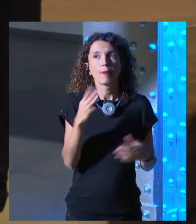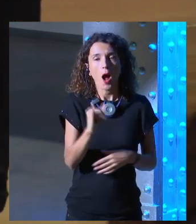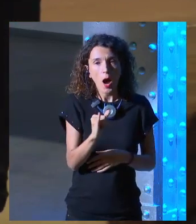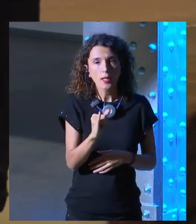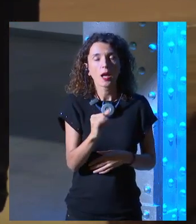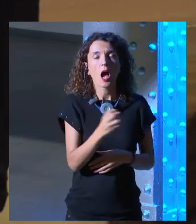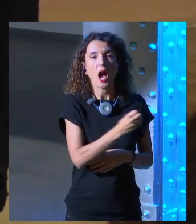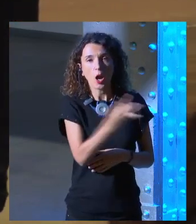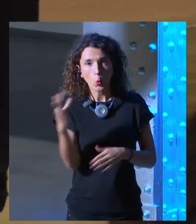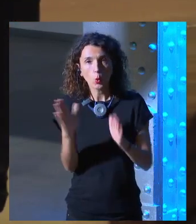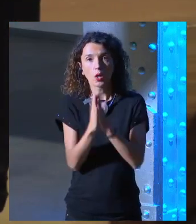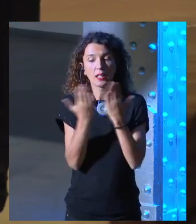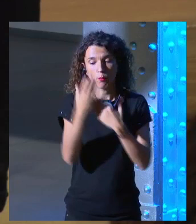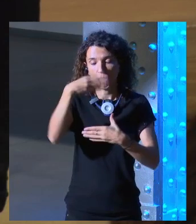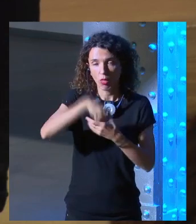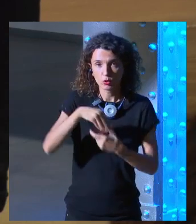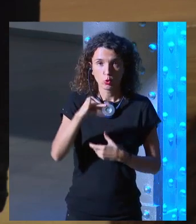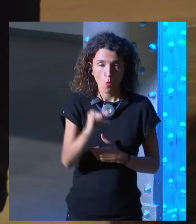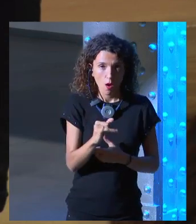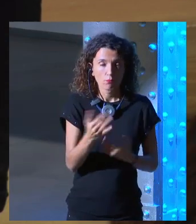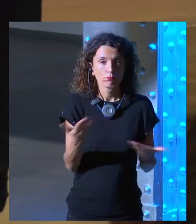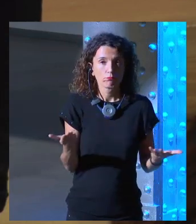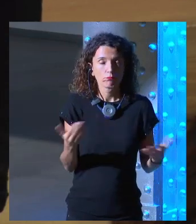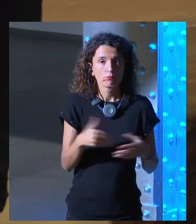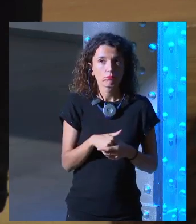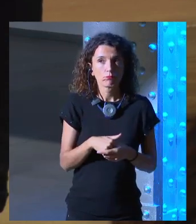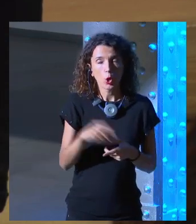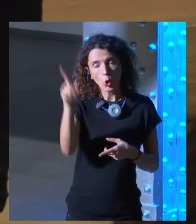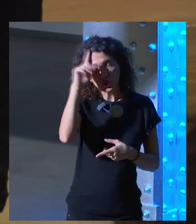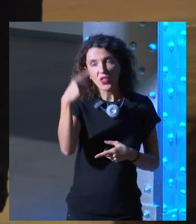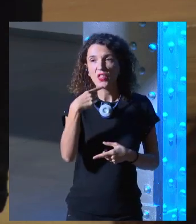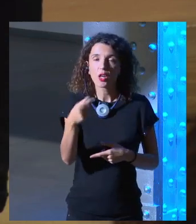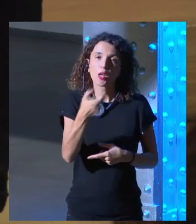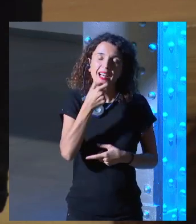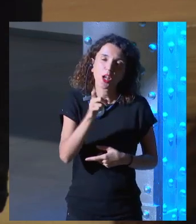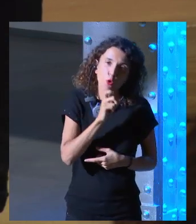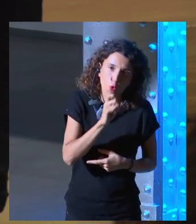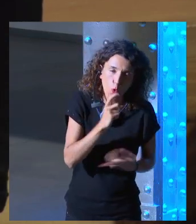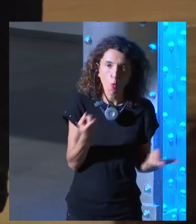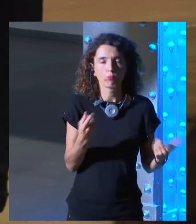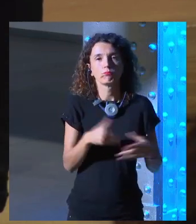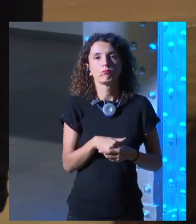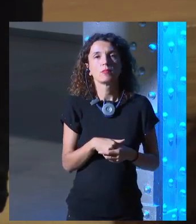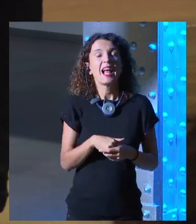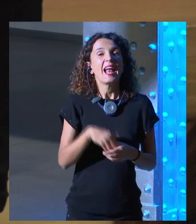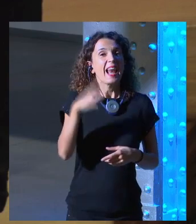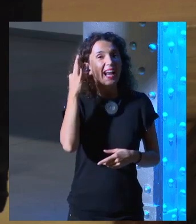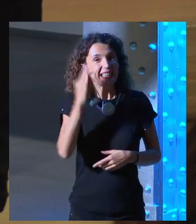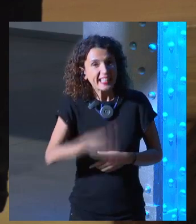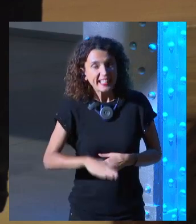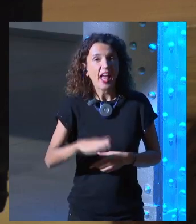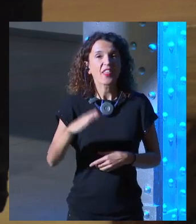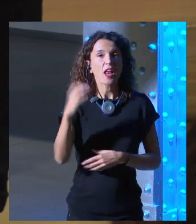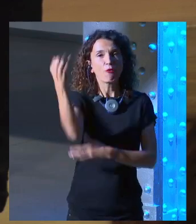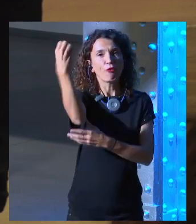books I don't know how to say the name in English. La Niña del Faro. Well, lighthouse keeping.